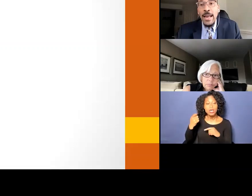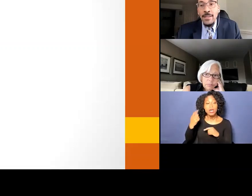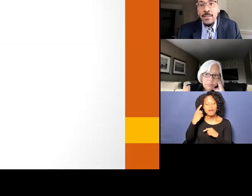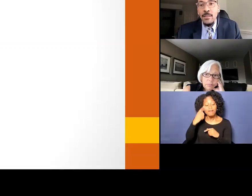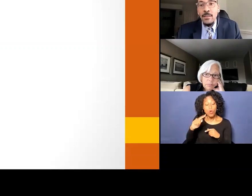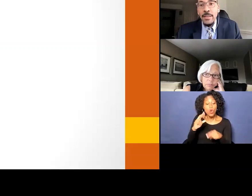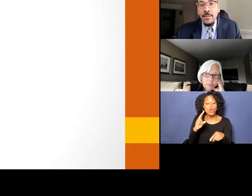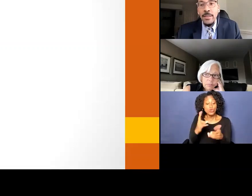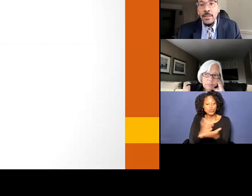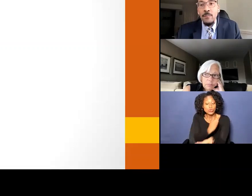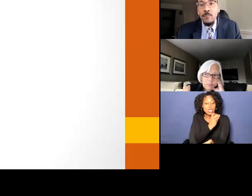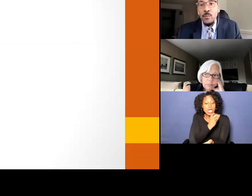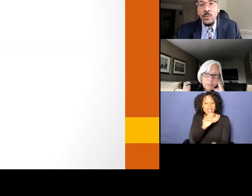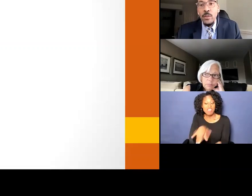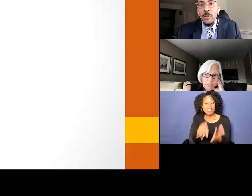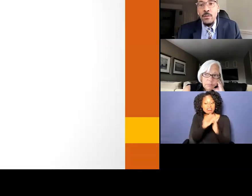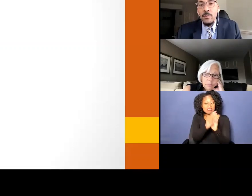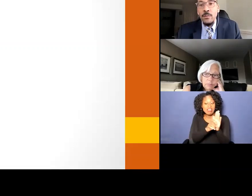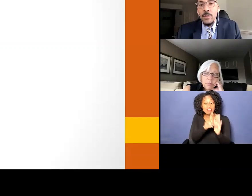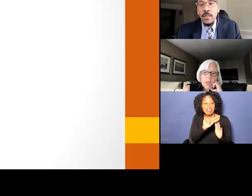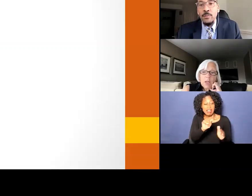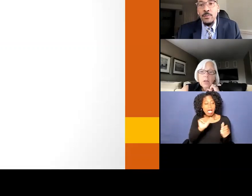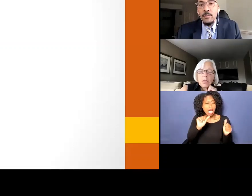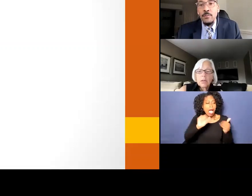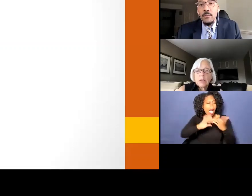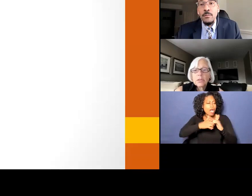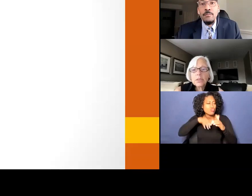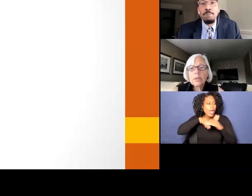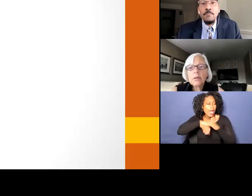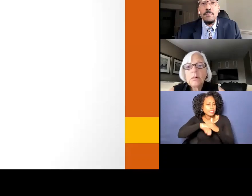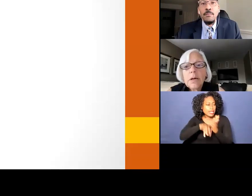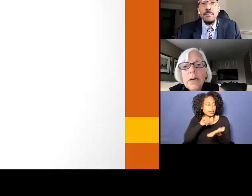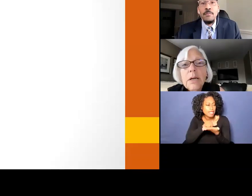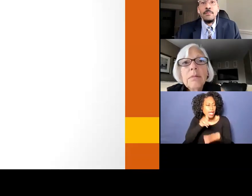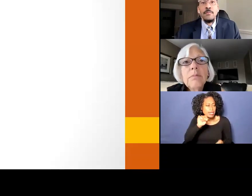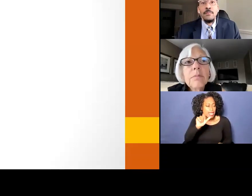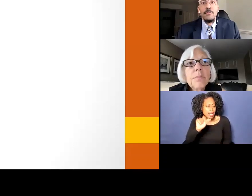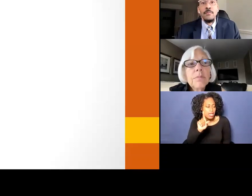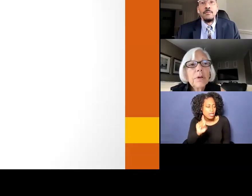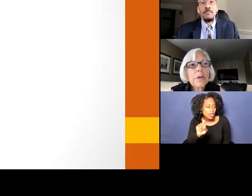might access state data, for example? So